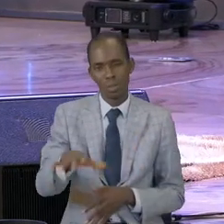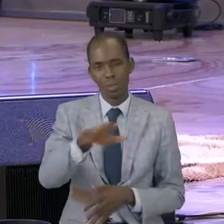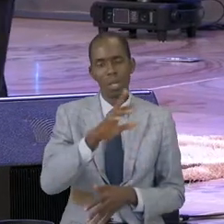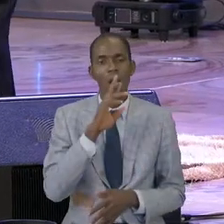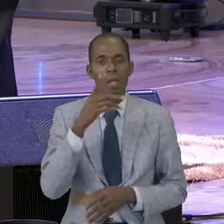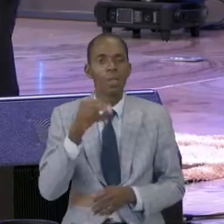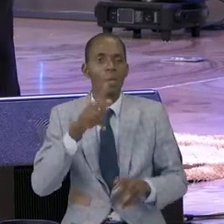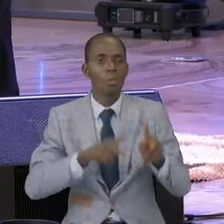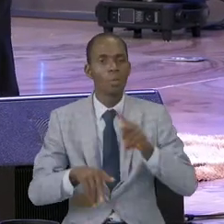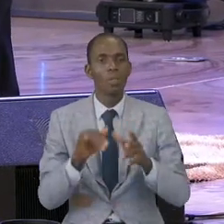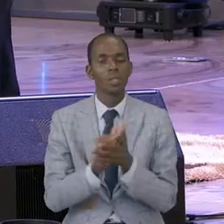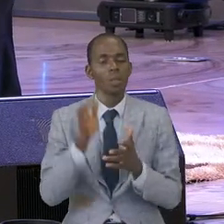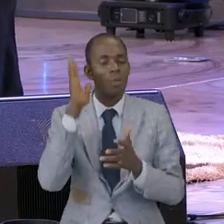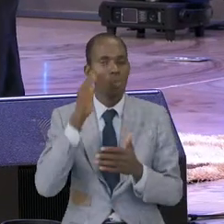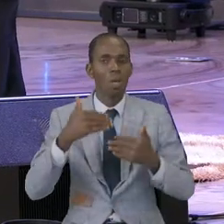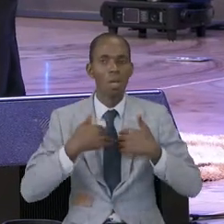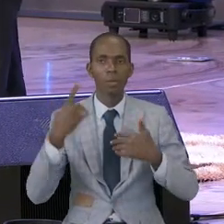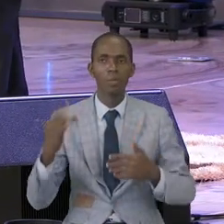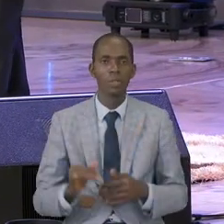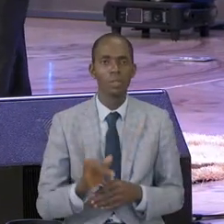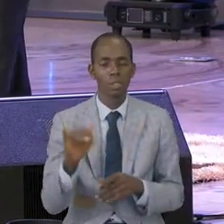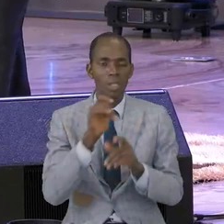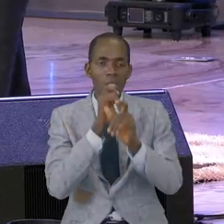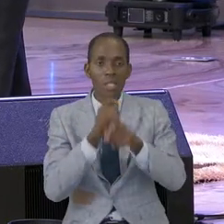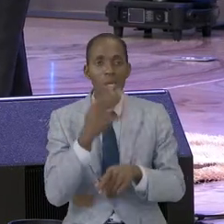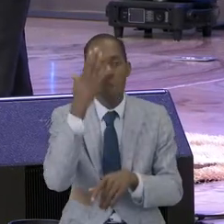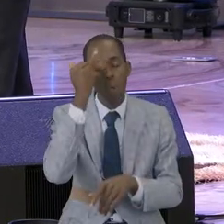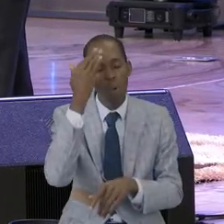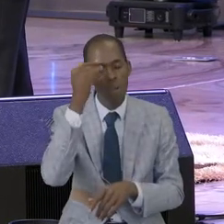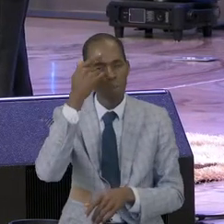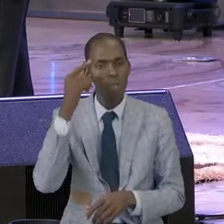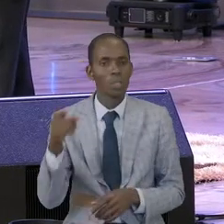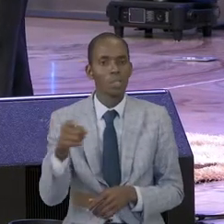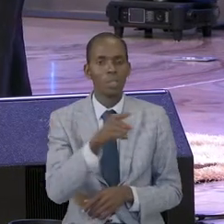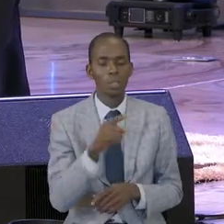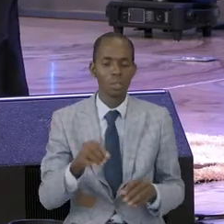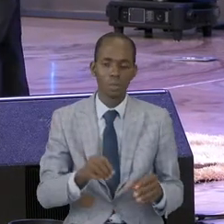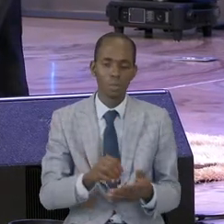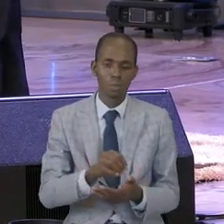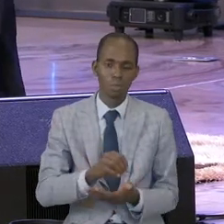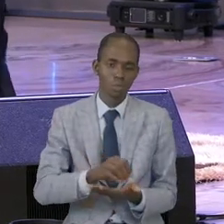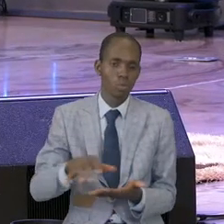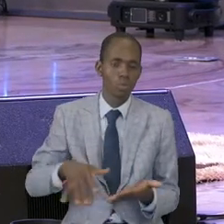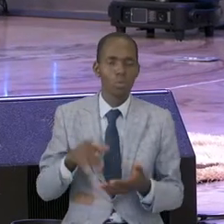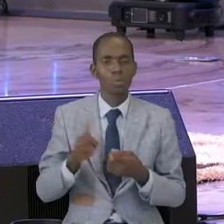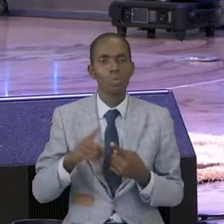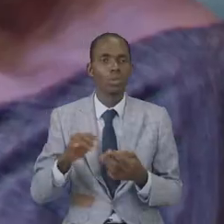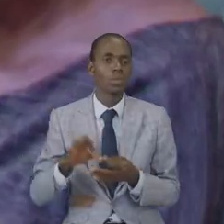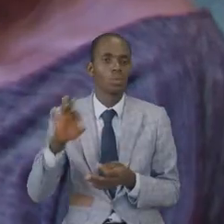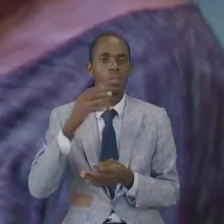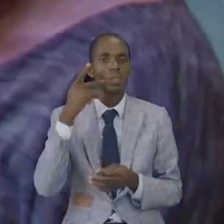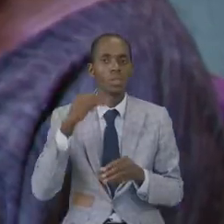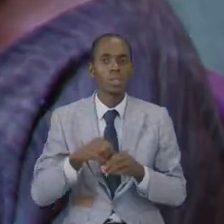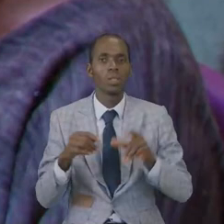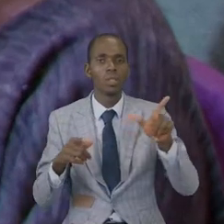that will have eternal rewards because they sow to the Spirit. Let's come back to Galatians